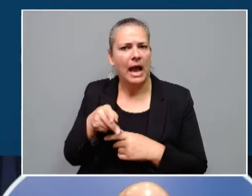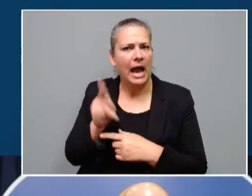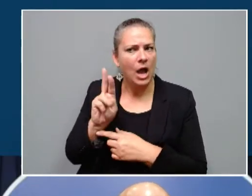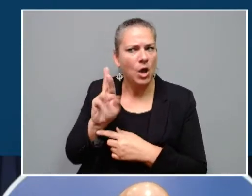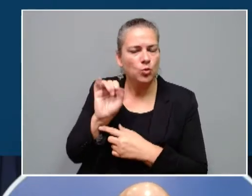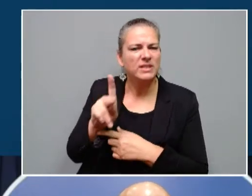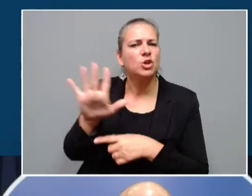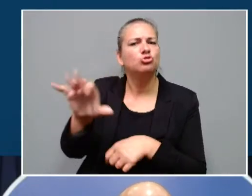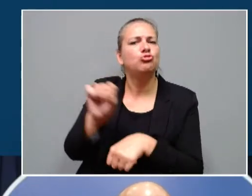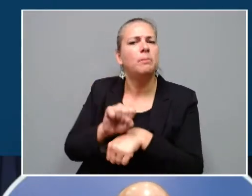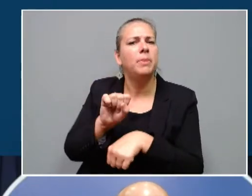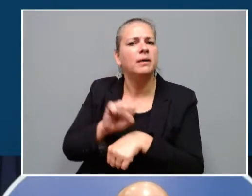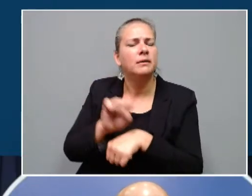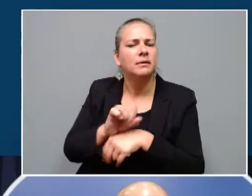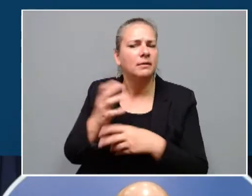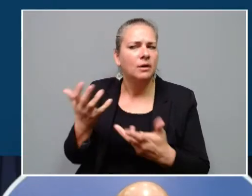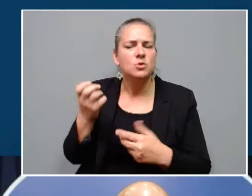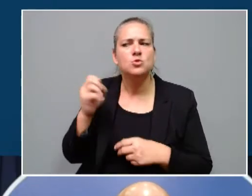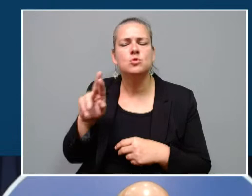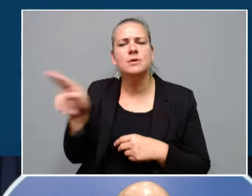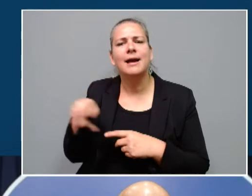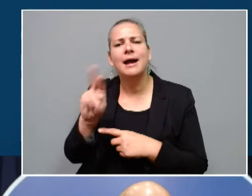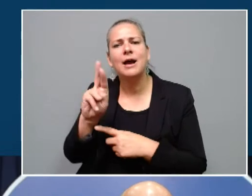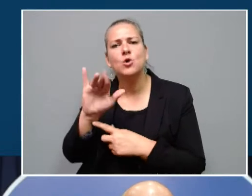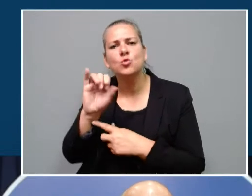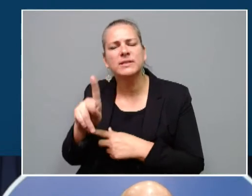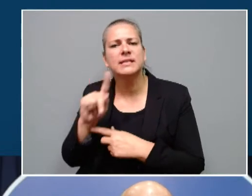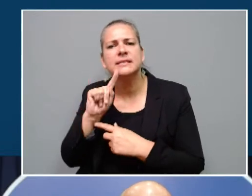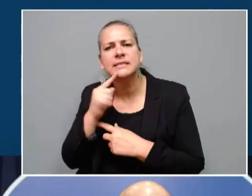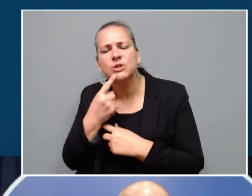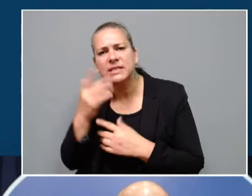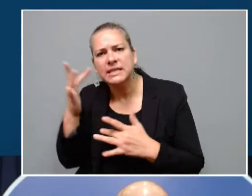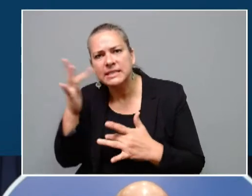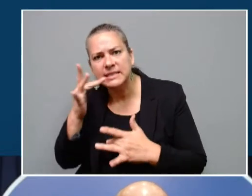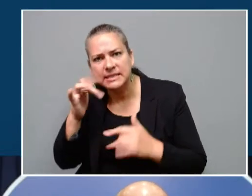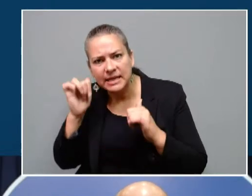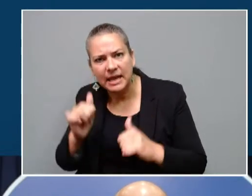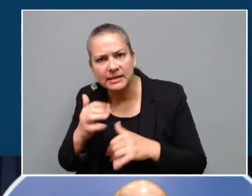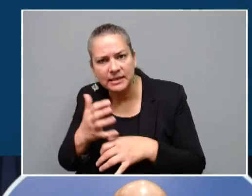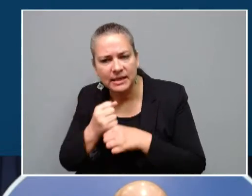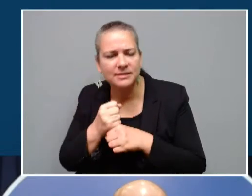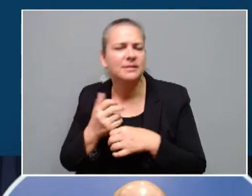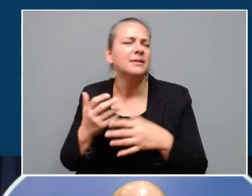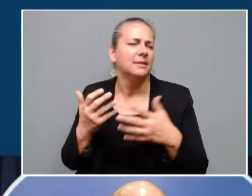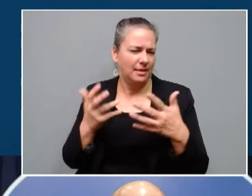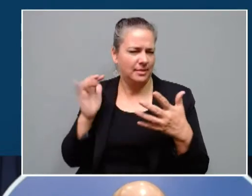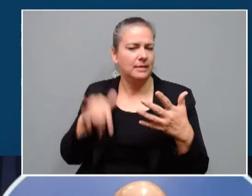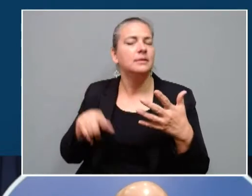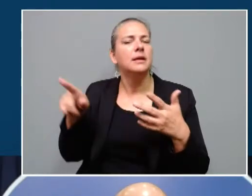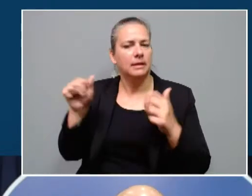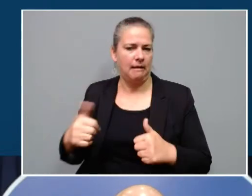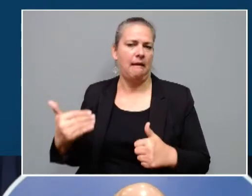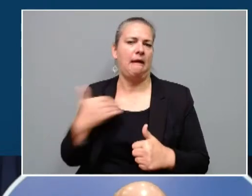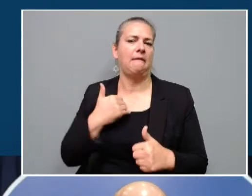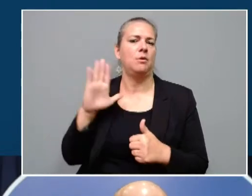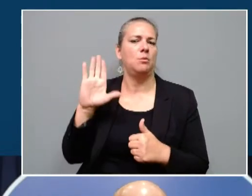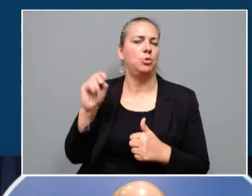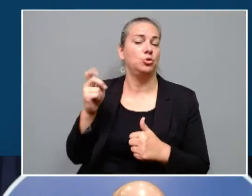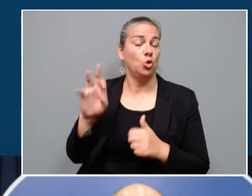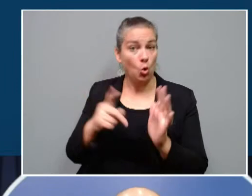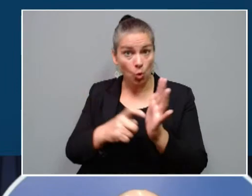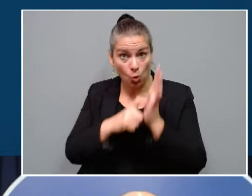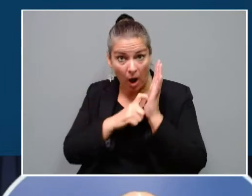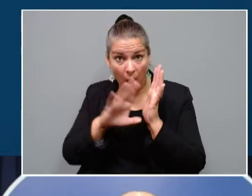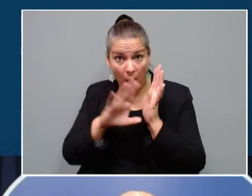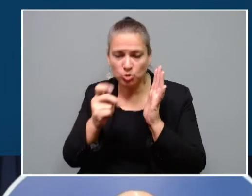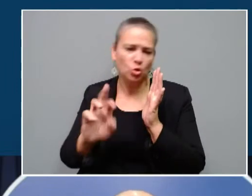who are in particularly high risk for severe disease should be made available the booster. They're not required to get it, but they should be